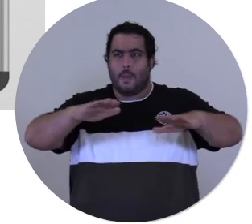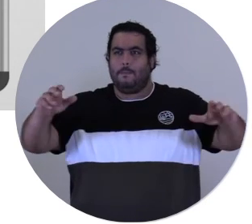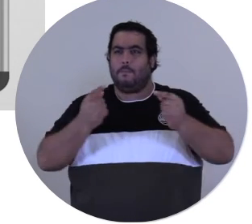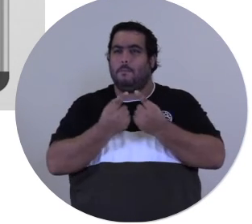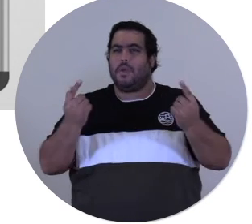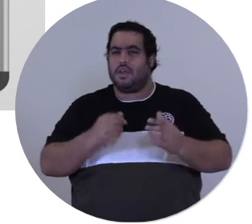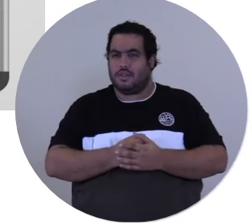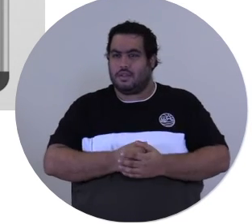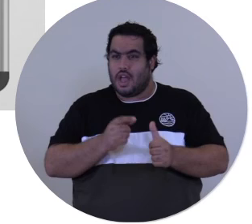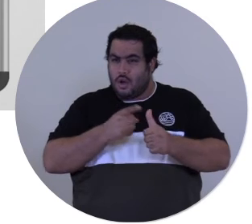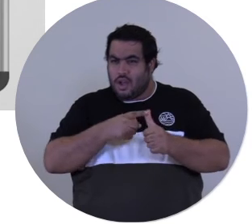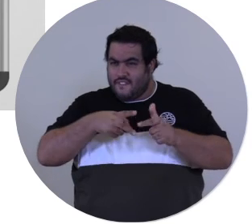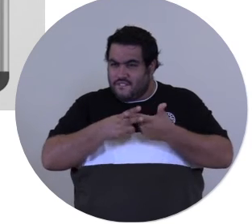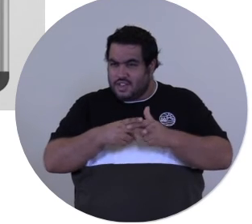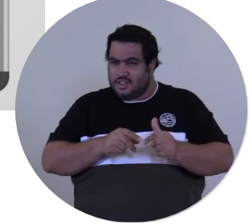promote,